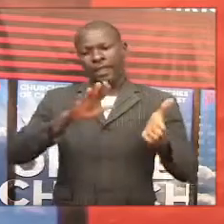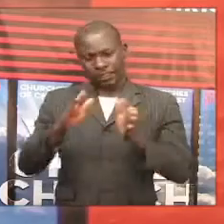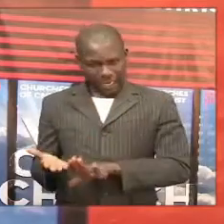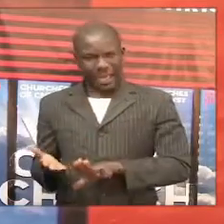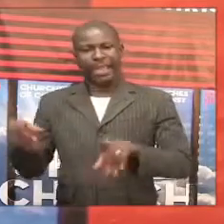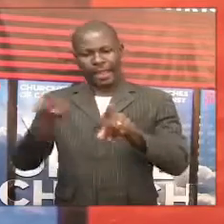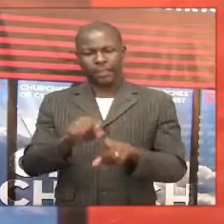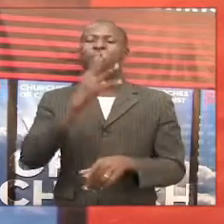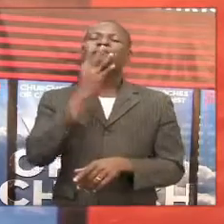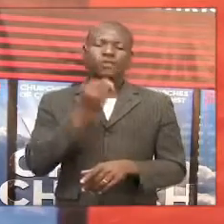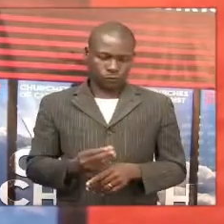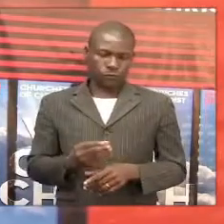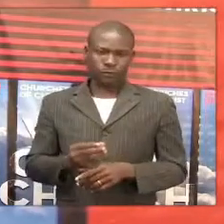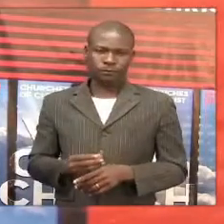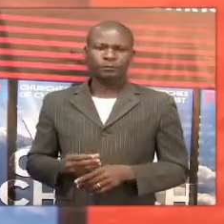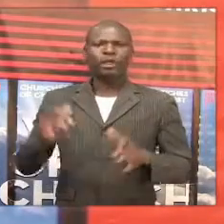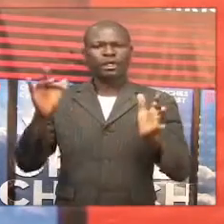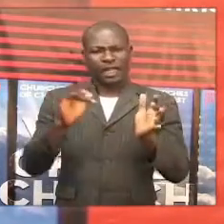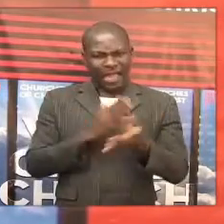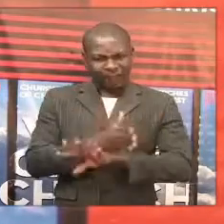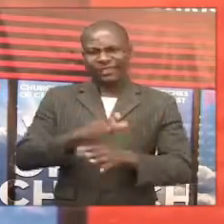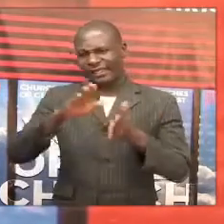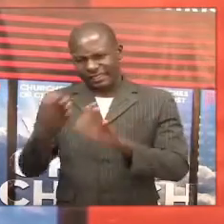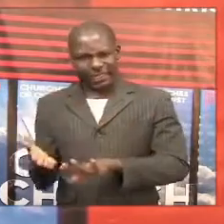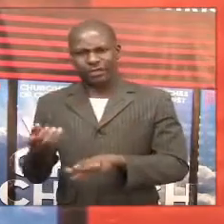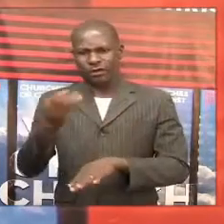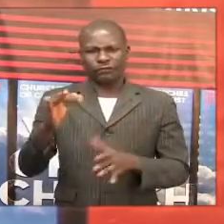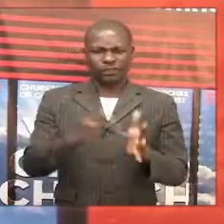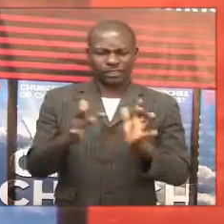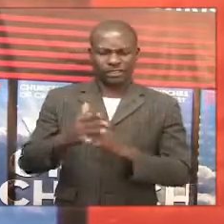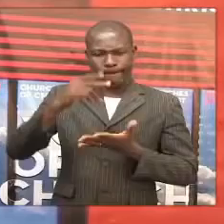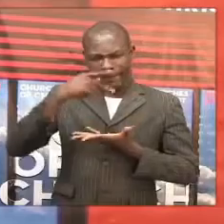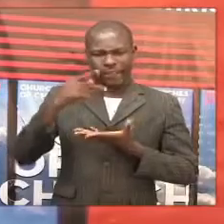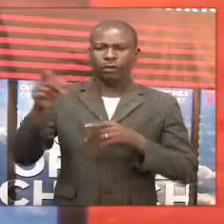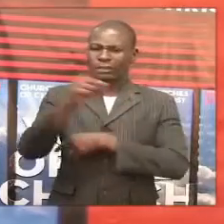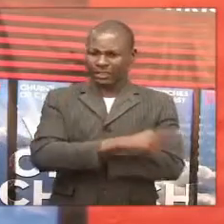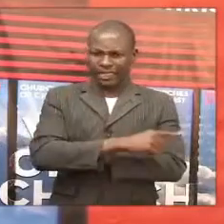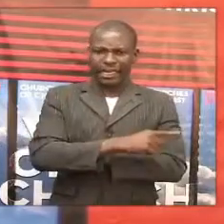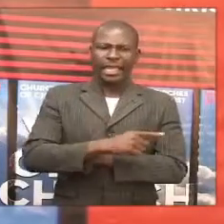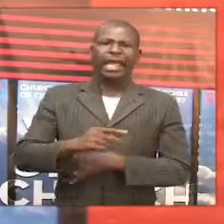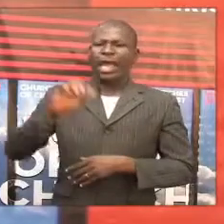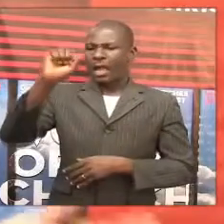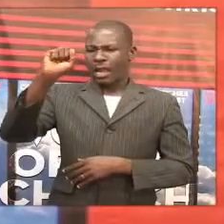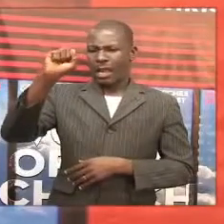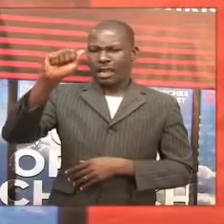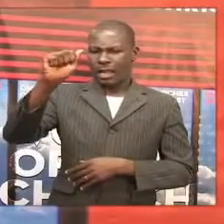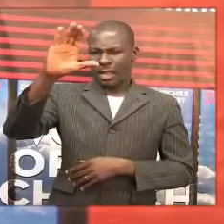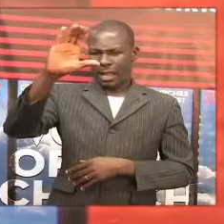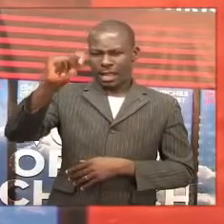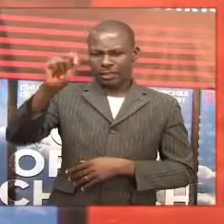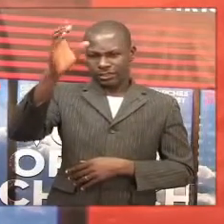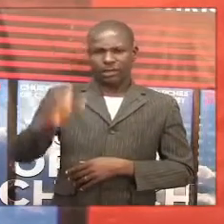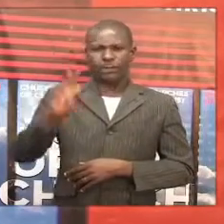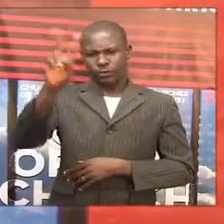juni na yesu wo achiri pentecost eda asomafo nwuma etimi yenu no ene kristosom ehya